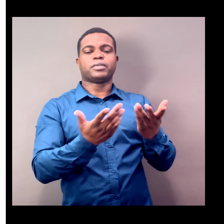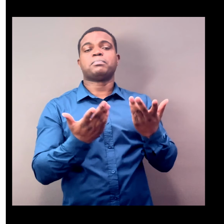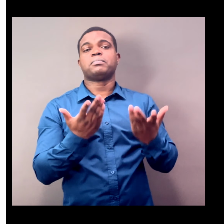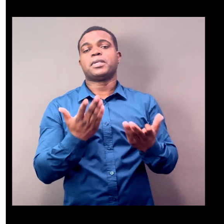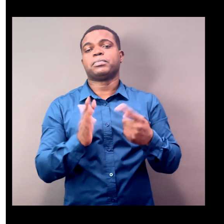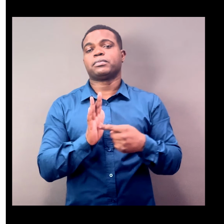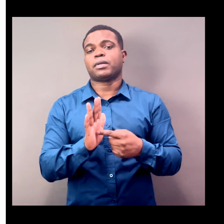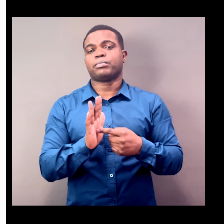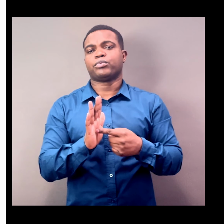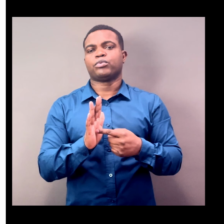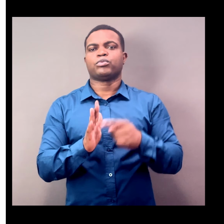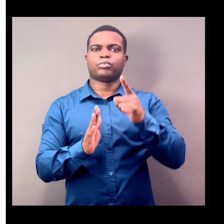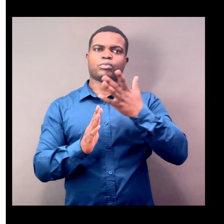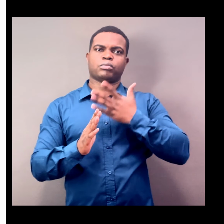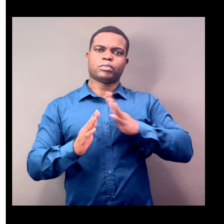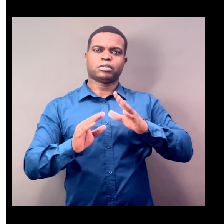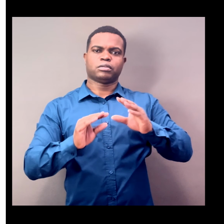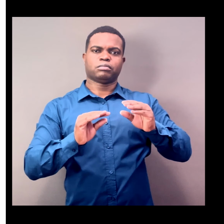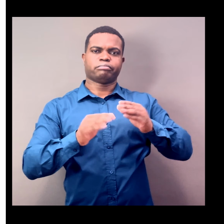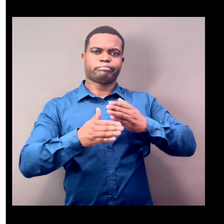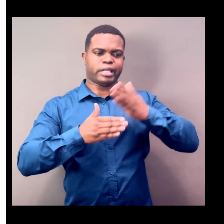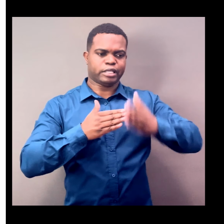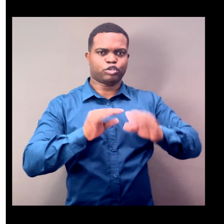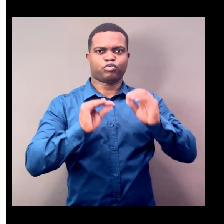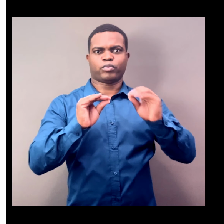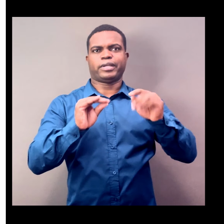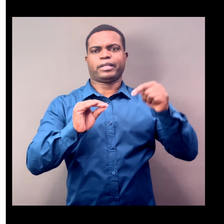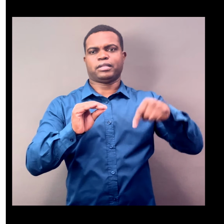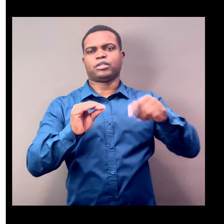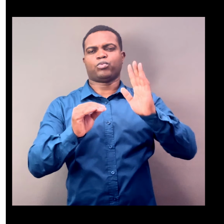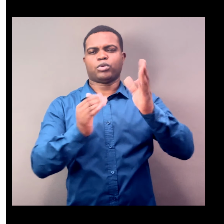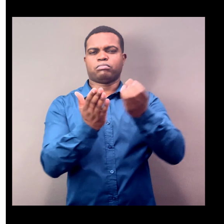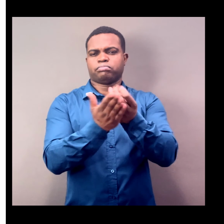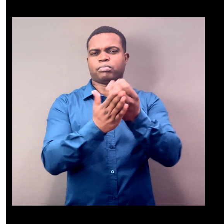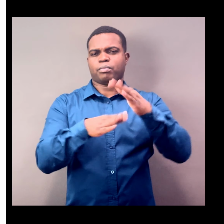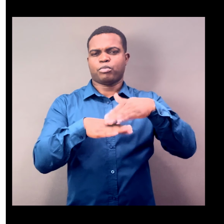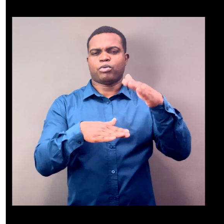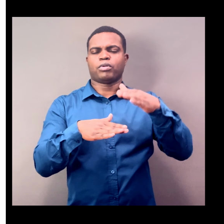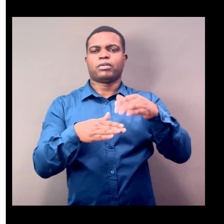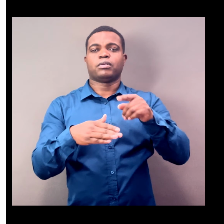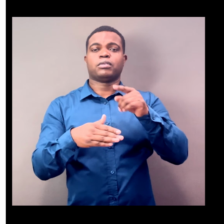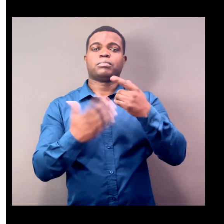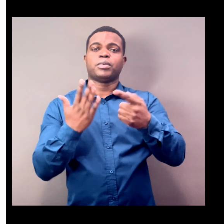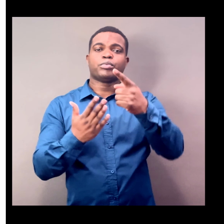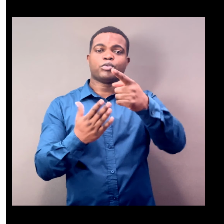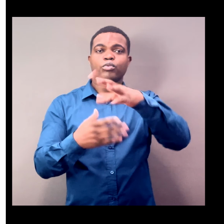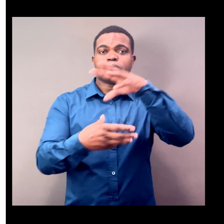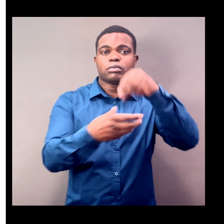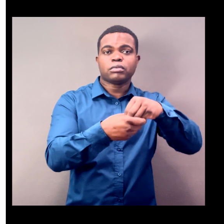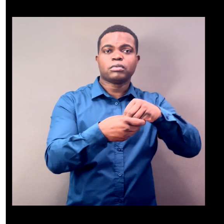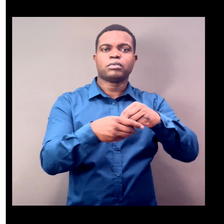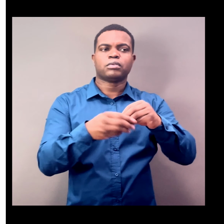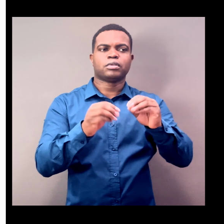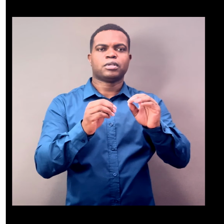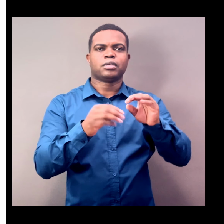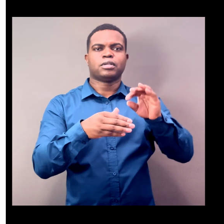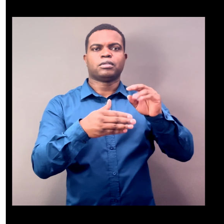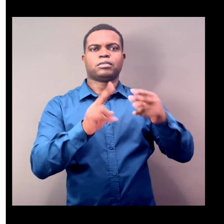do at the end of this training, it could be collaborating because you'll be working with diaspora